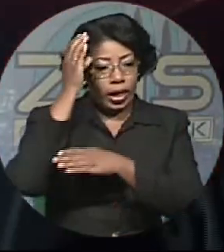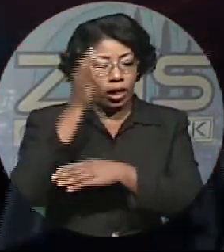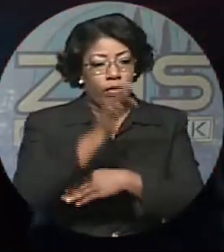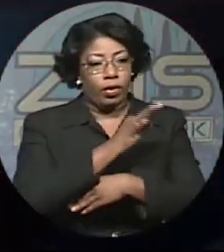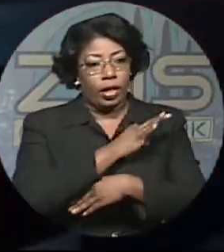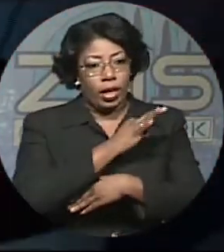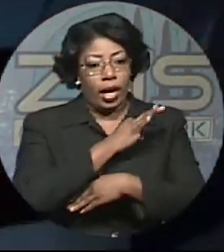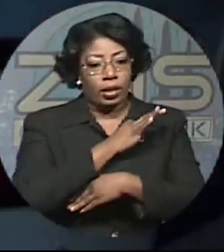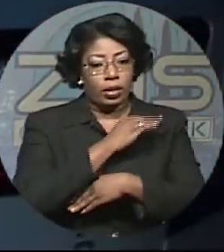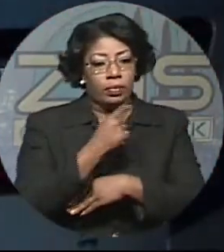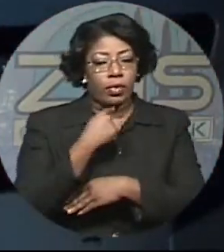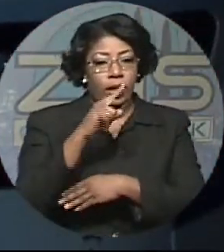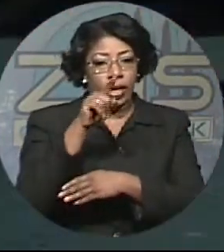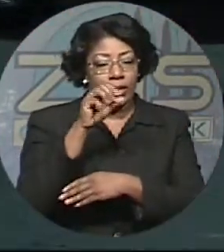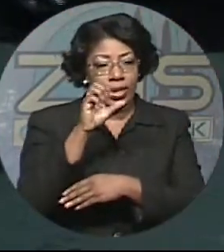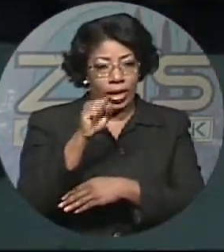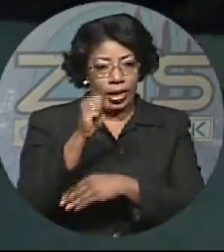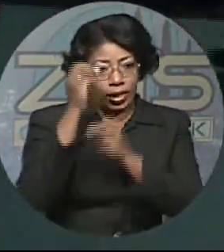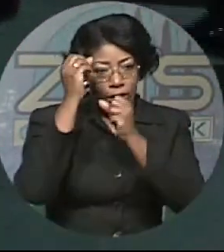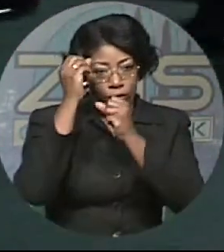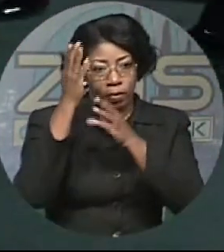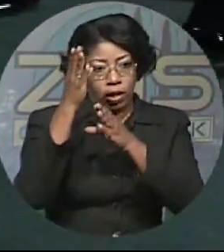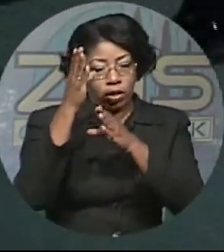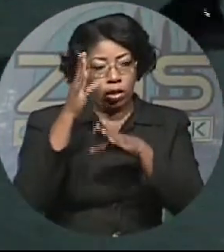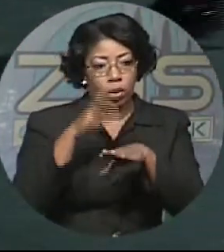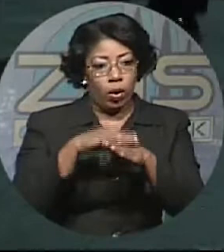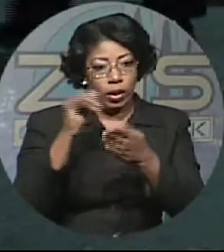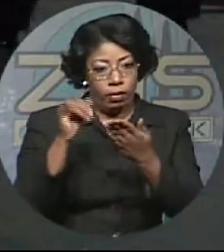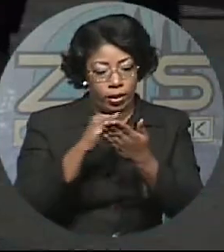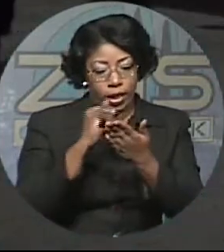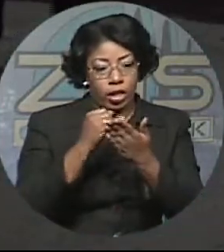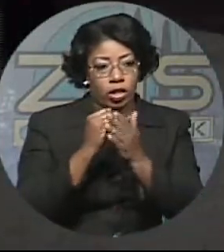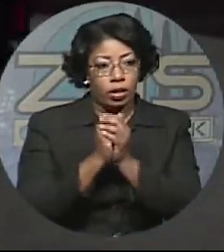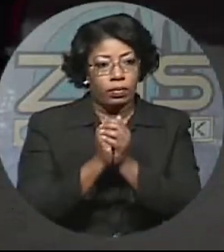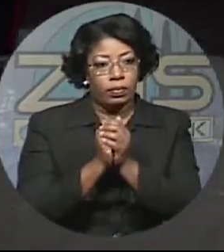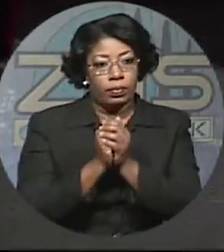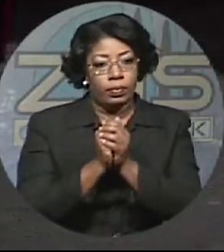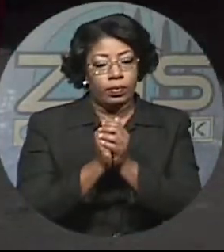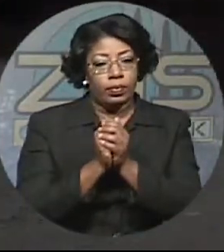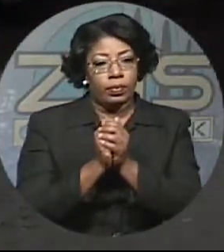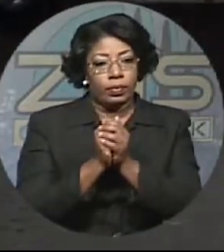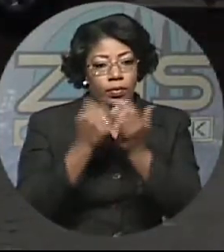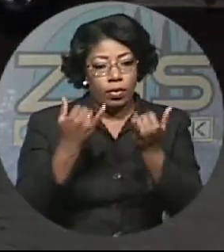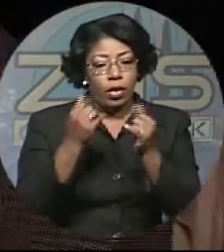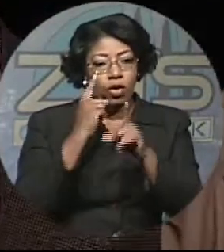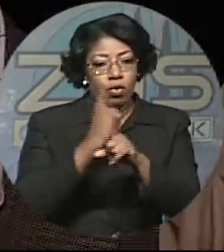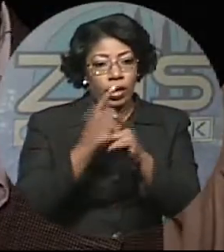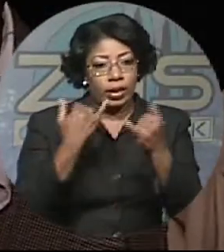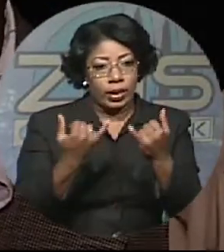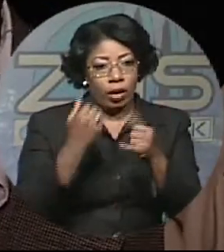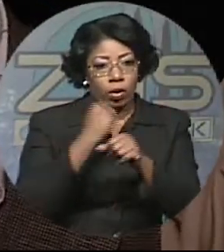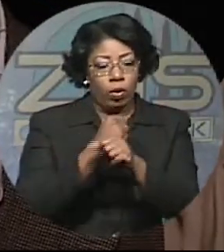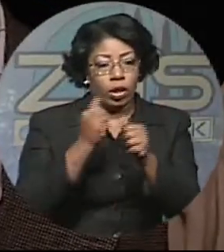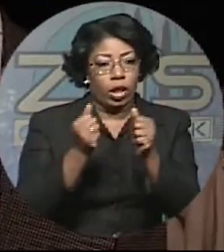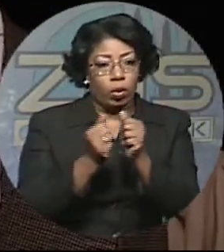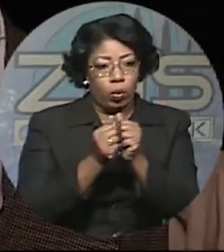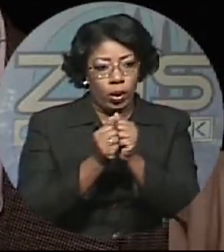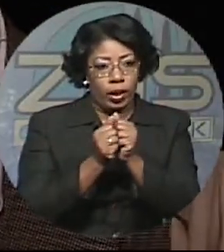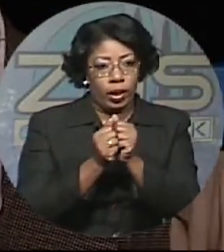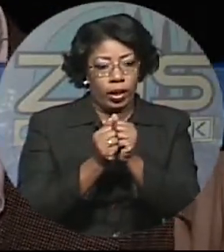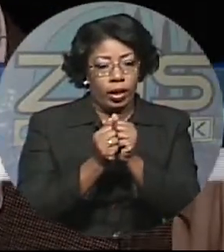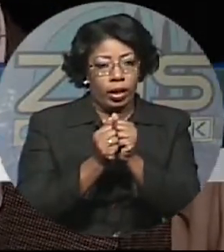Fernander, gave ZNS News an update on their initial investigation. At this present time, the only information that we awakened with, that